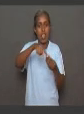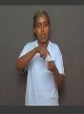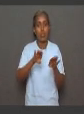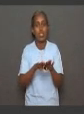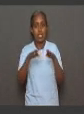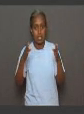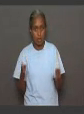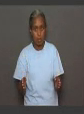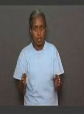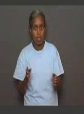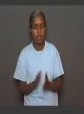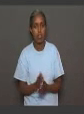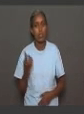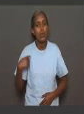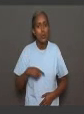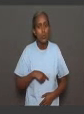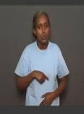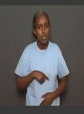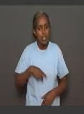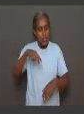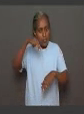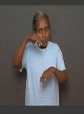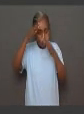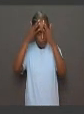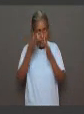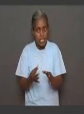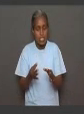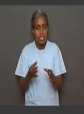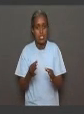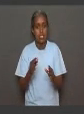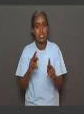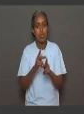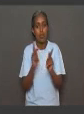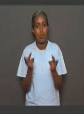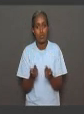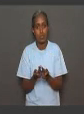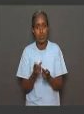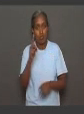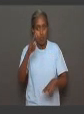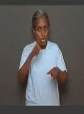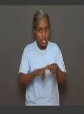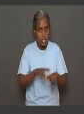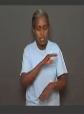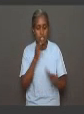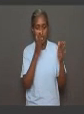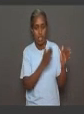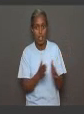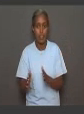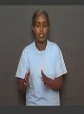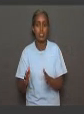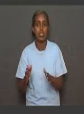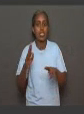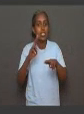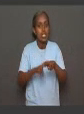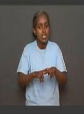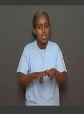table, we fix the position of one seat and arrange the seats